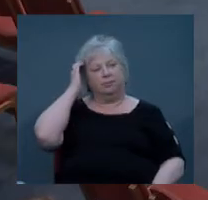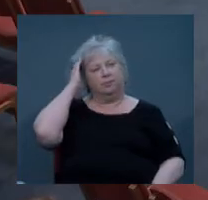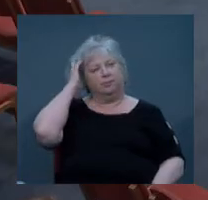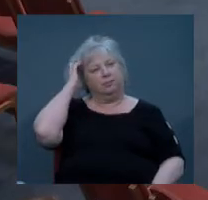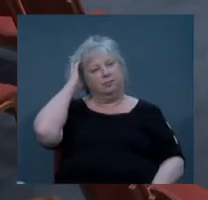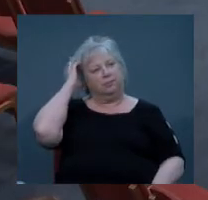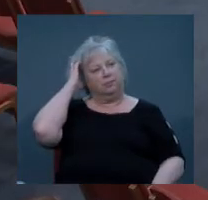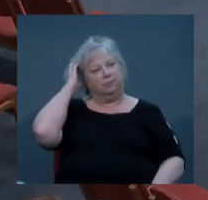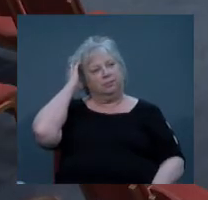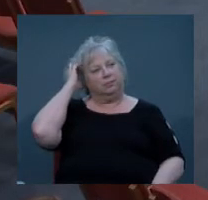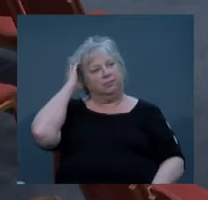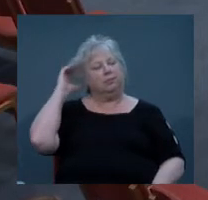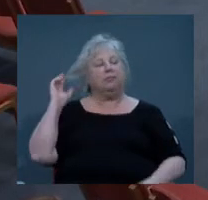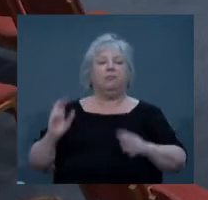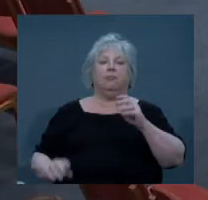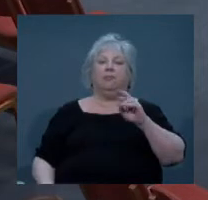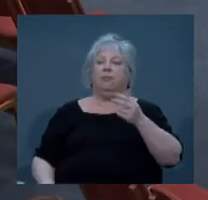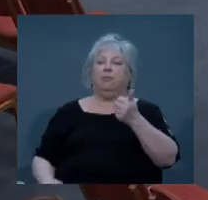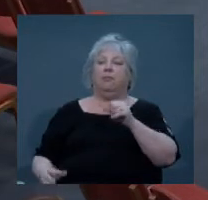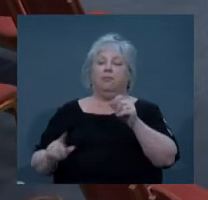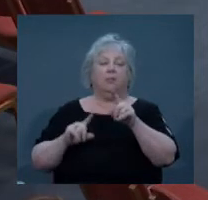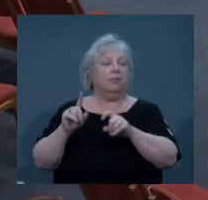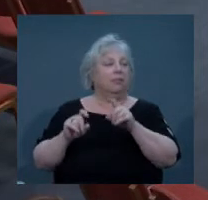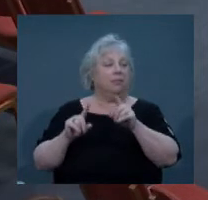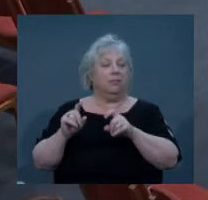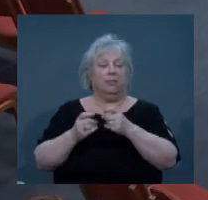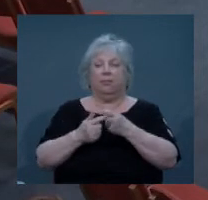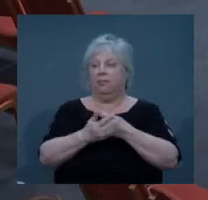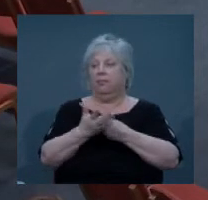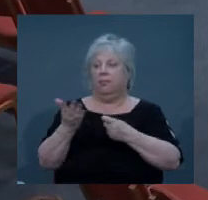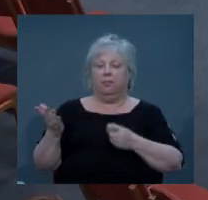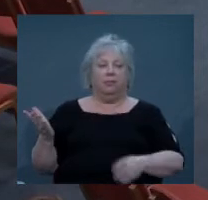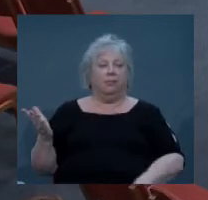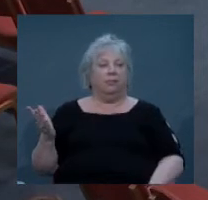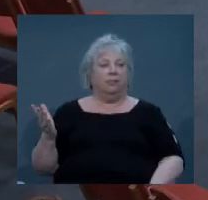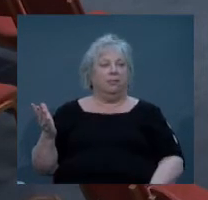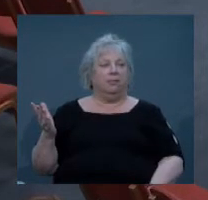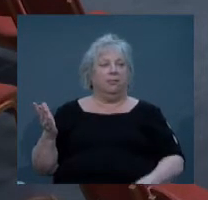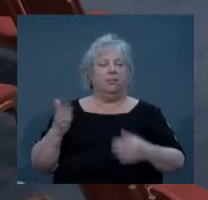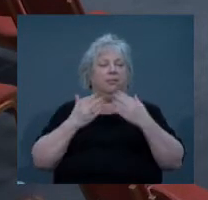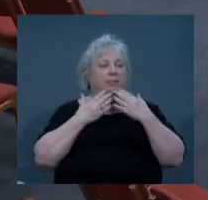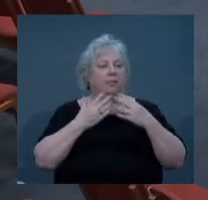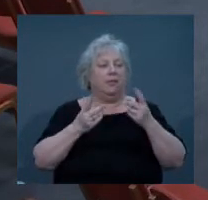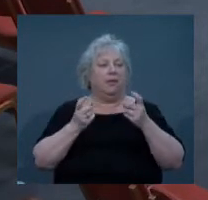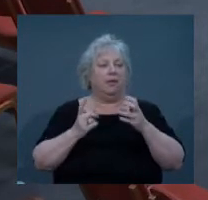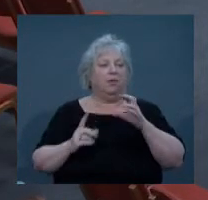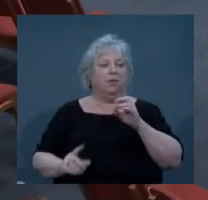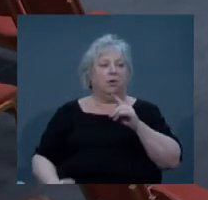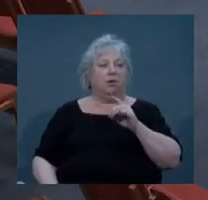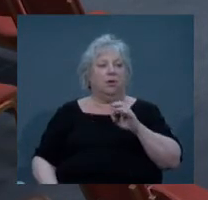Do we have any questions about the second quarter financials from the city board? Thank you, Director Adcock.